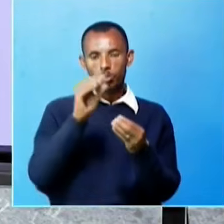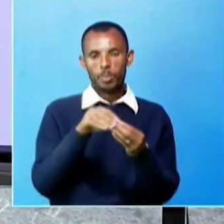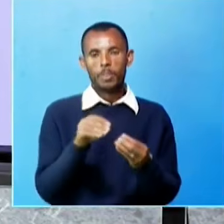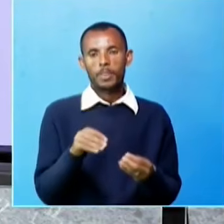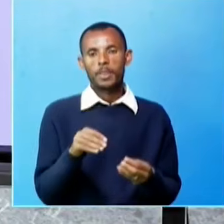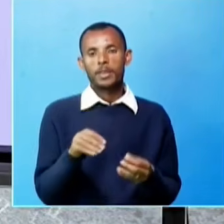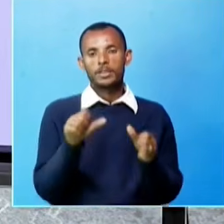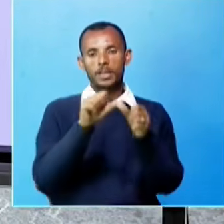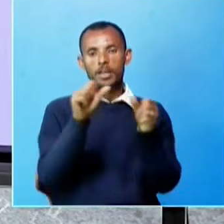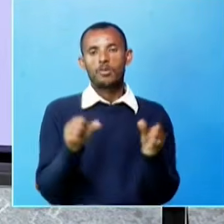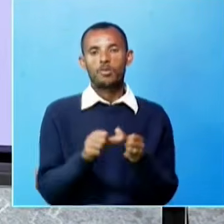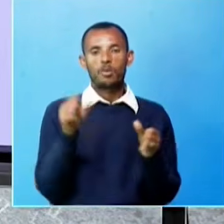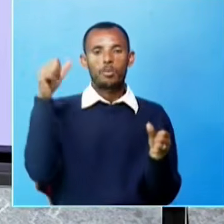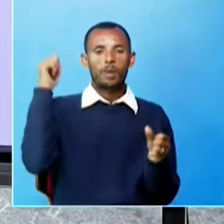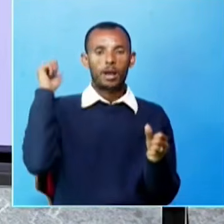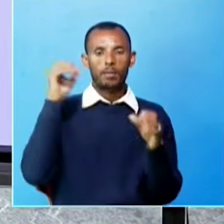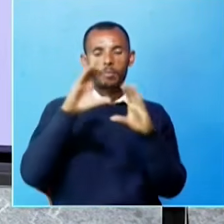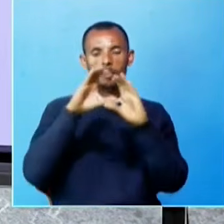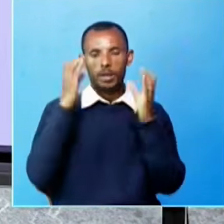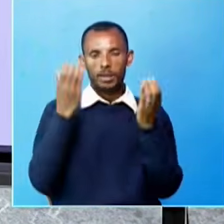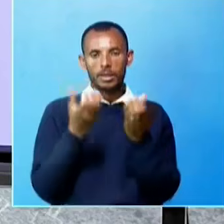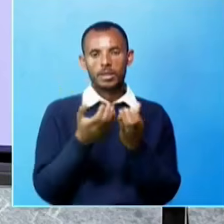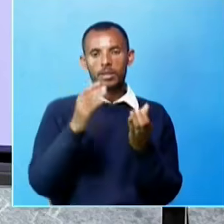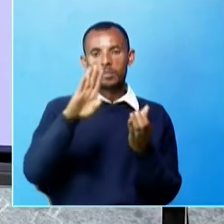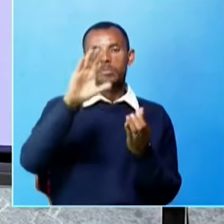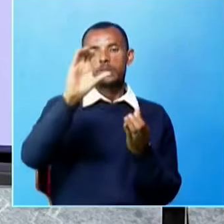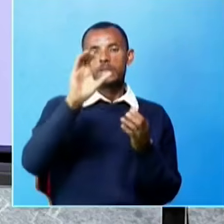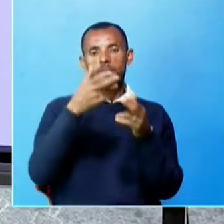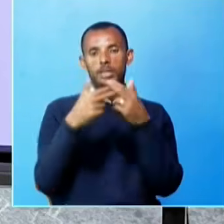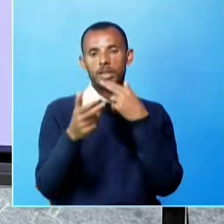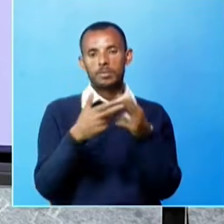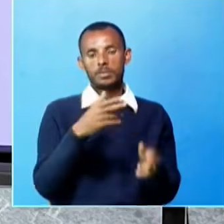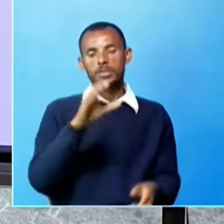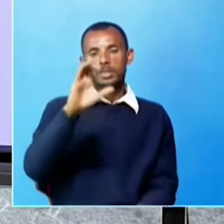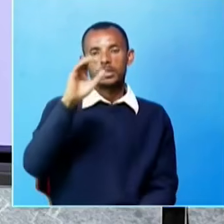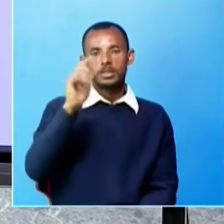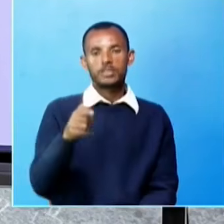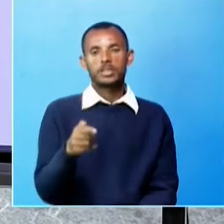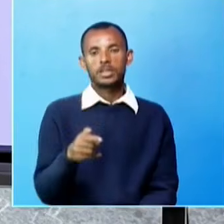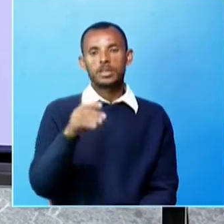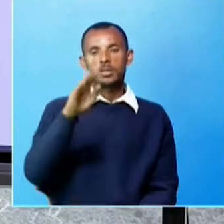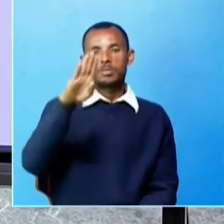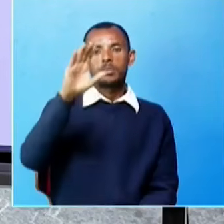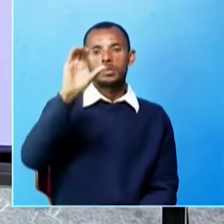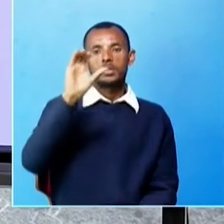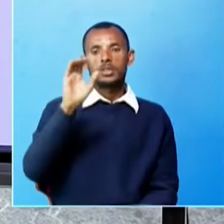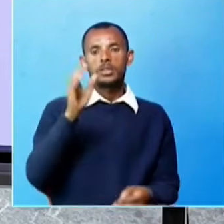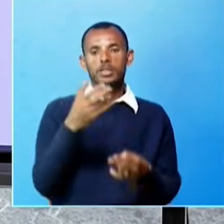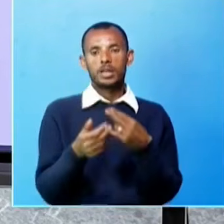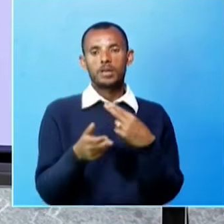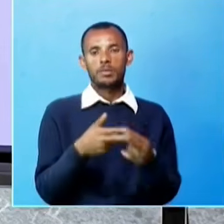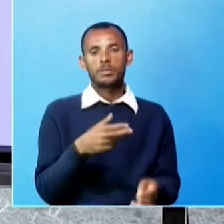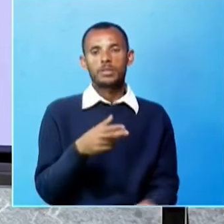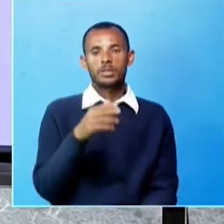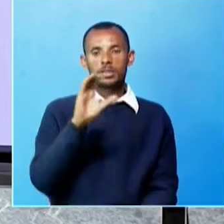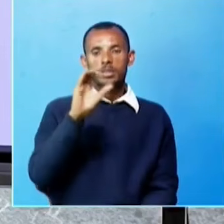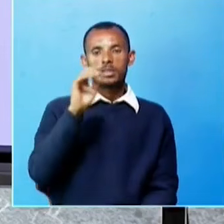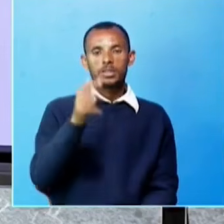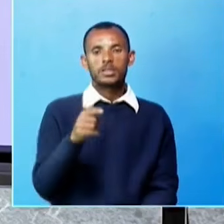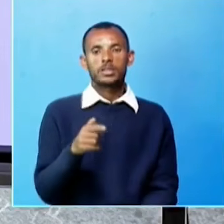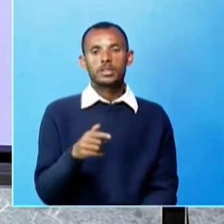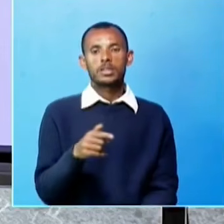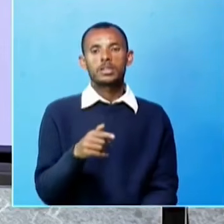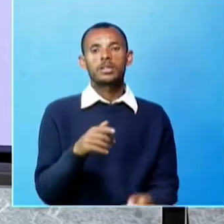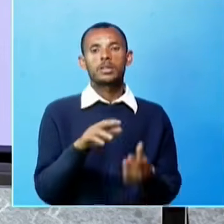the area of the back part, BC times CG. BC times CG, and CG is